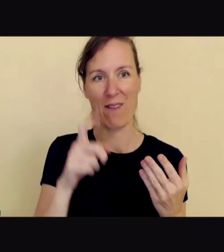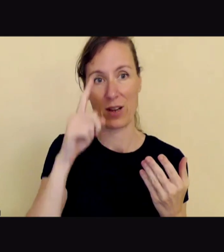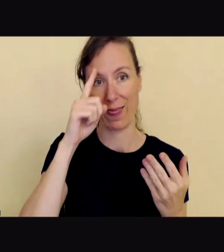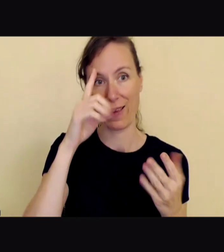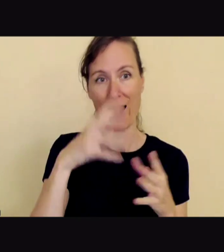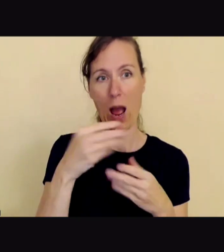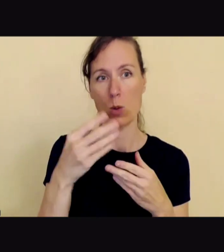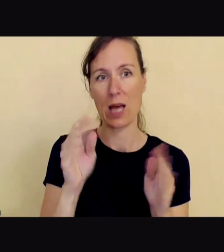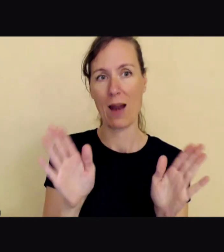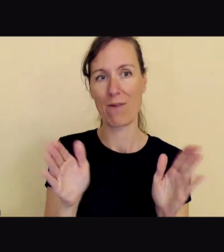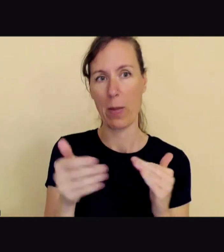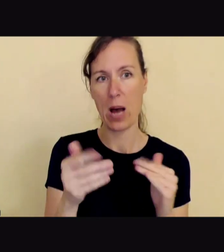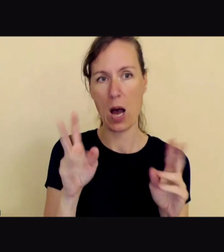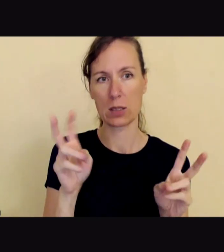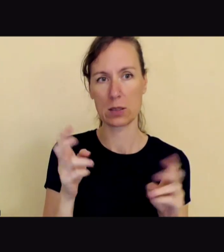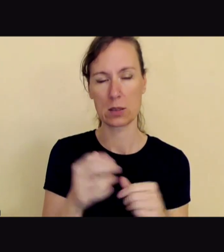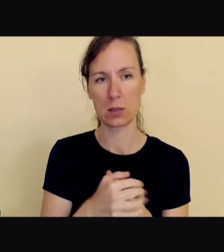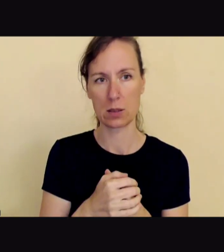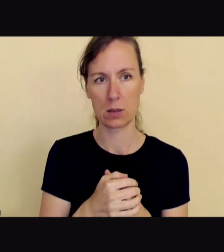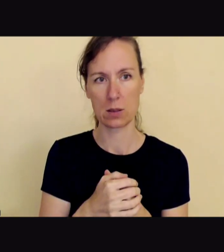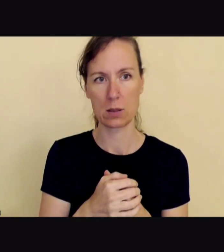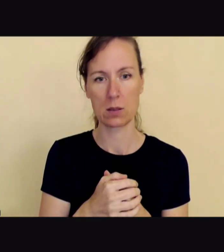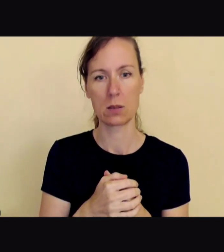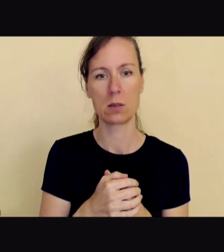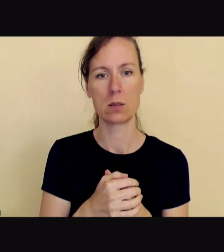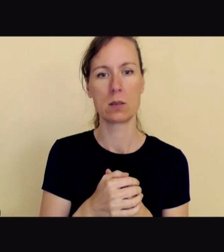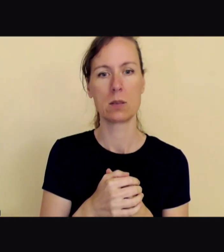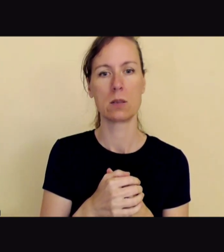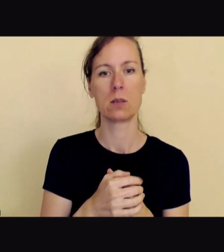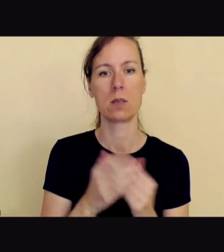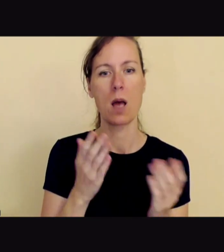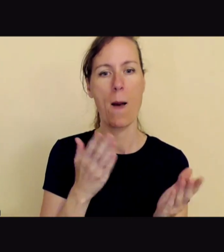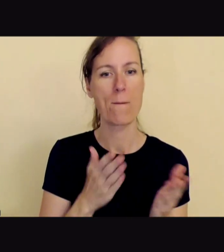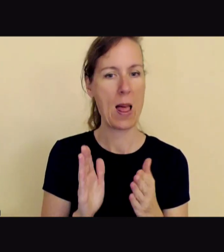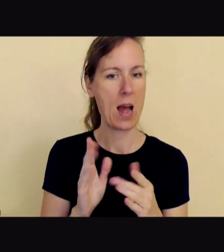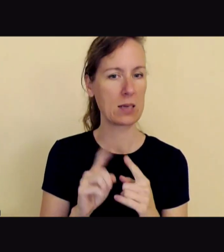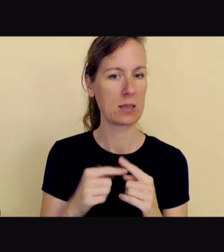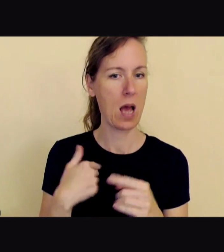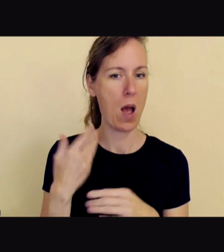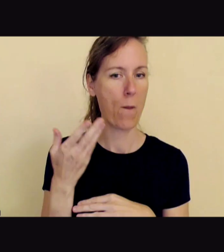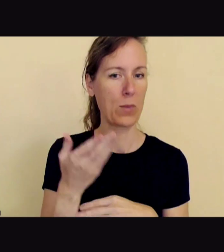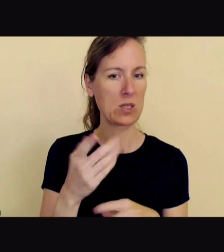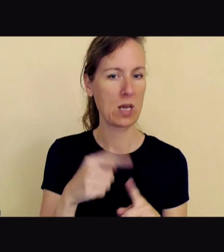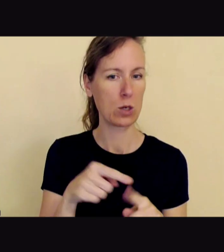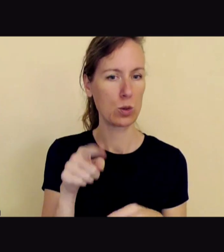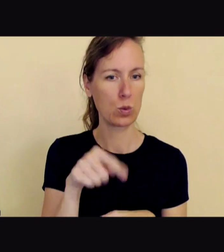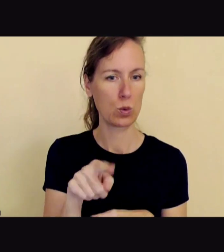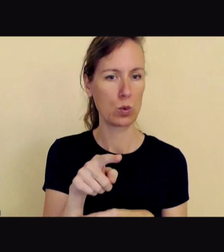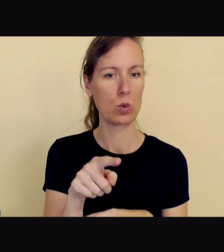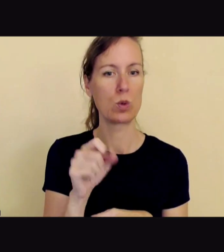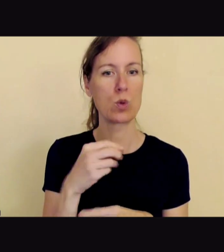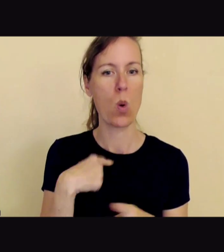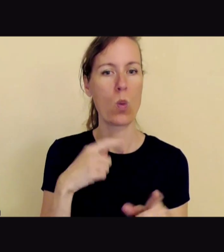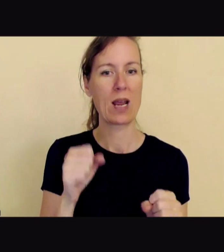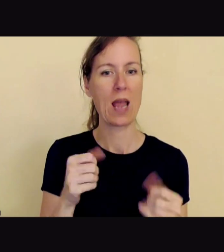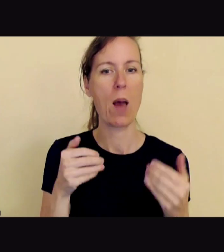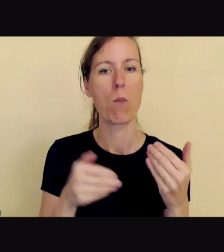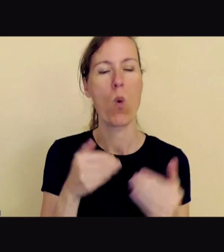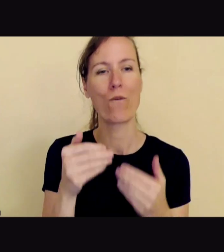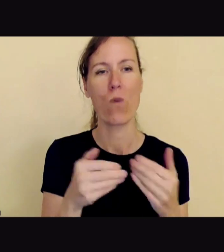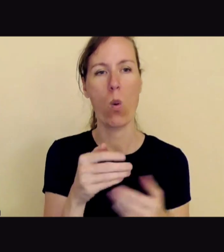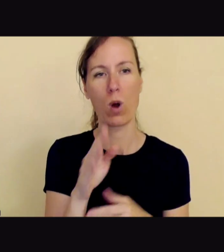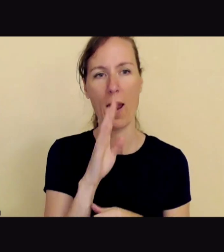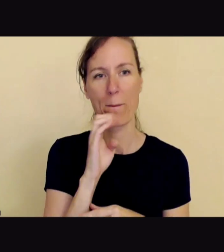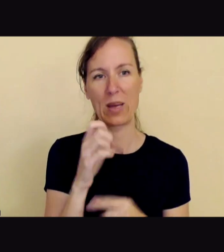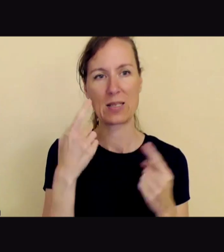of the box on a few of the plans that I've presented to you all so that we can move forward and be successful. And just a follow